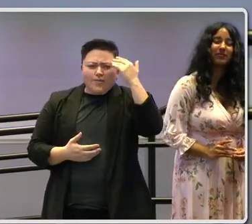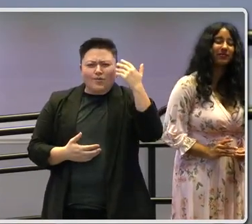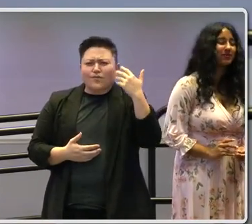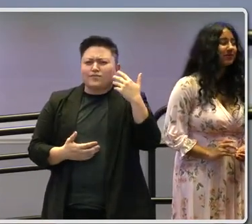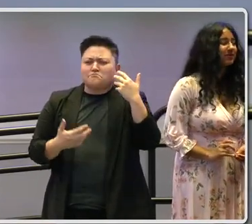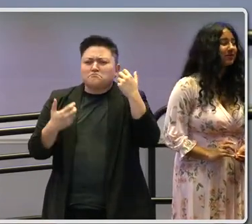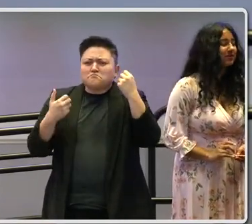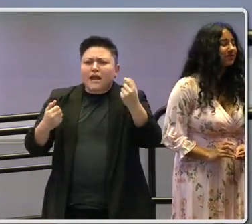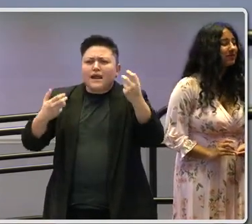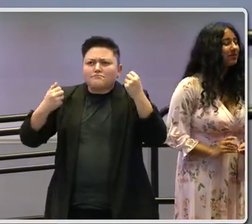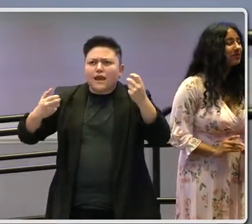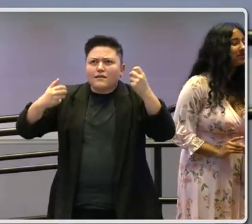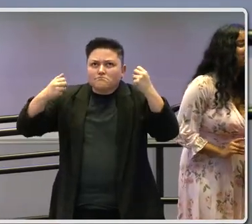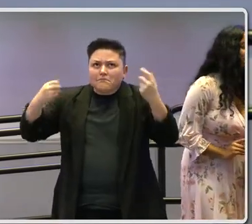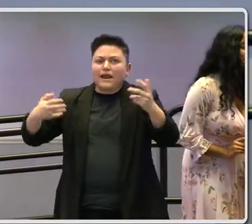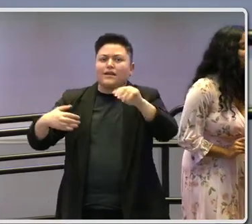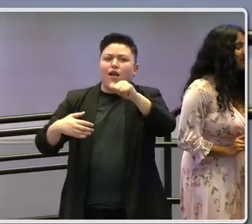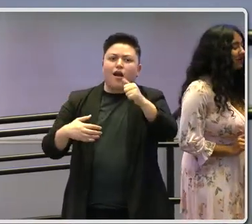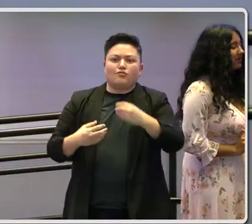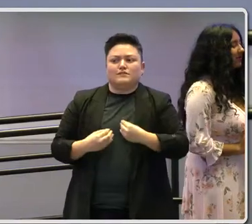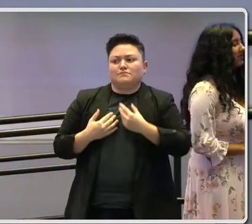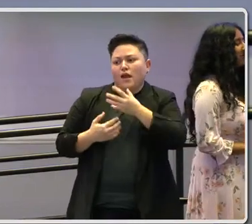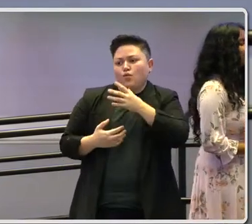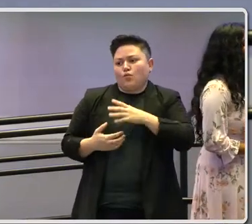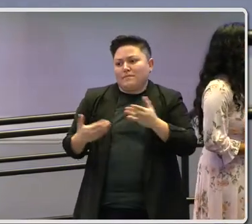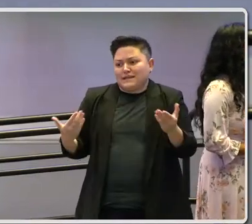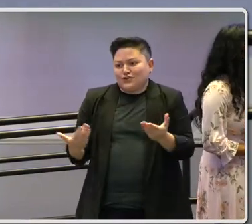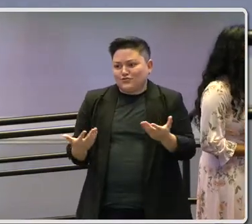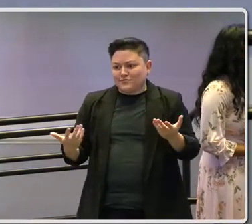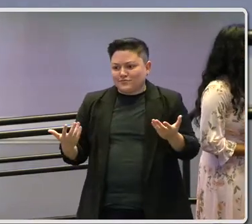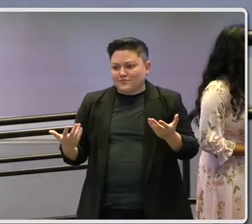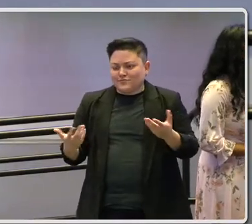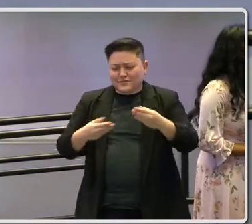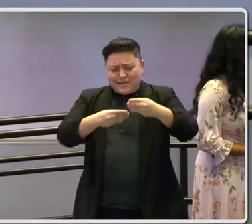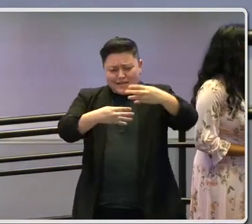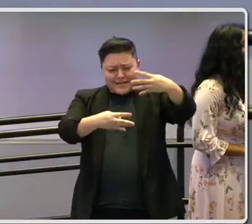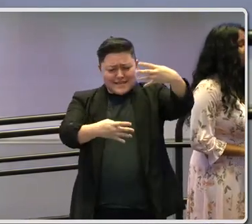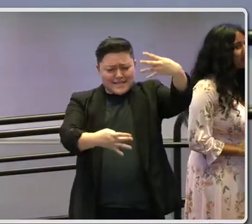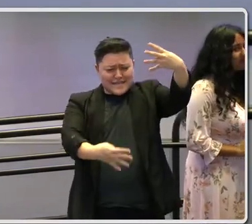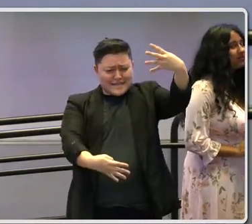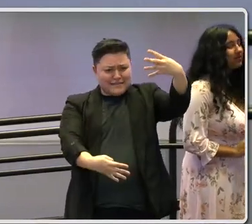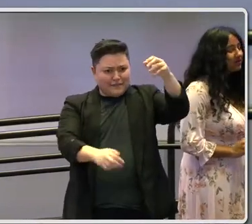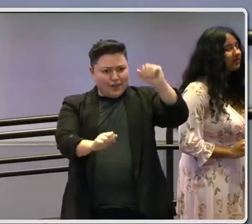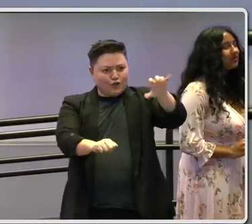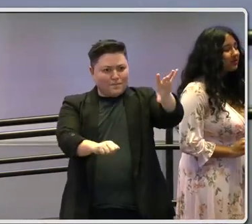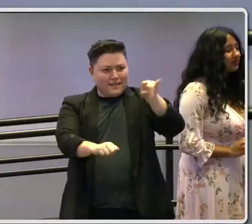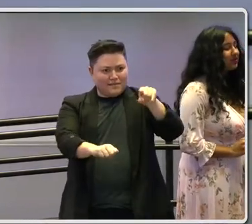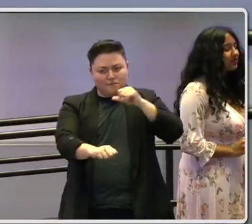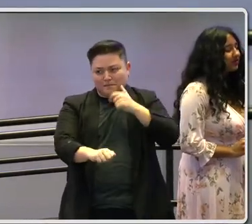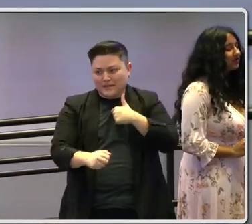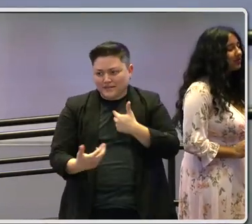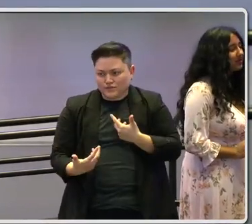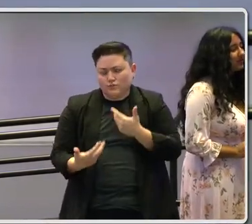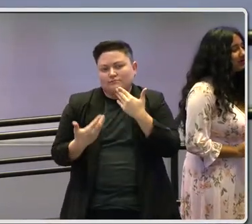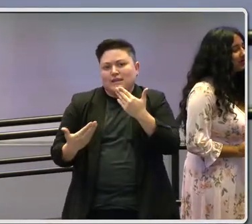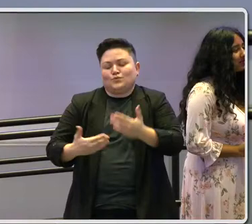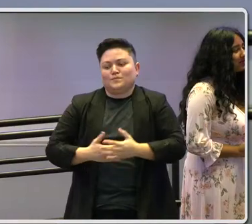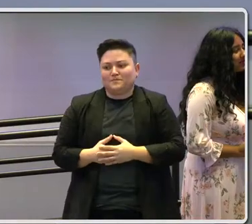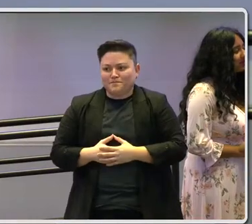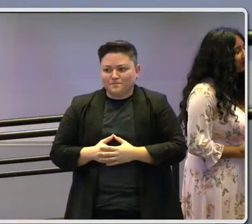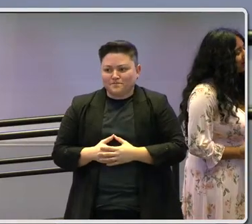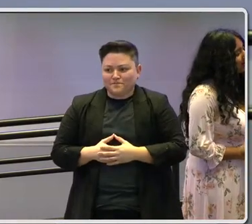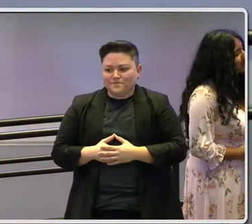many other inspiring women on this campus that could have been selected as well.